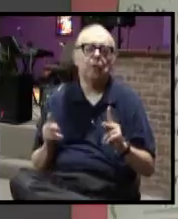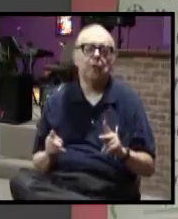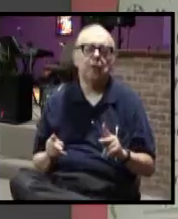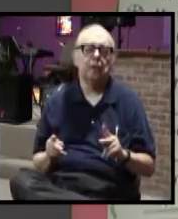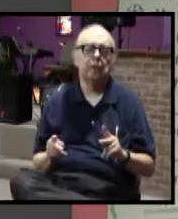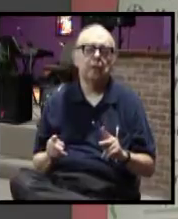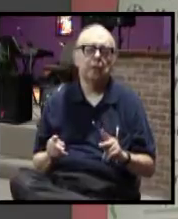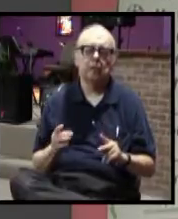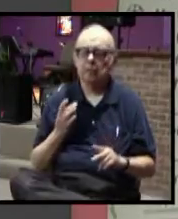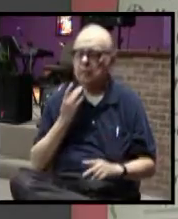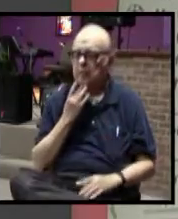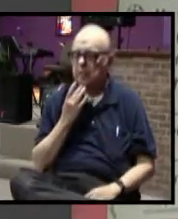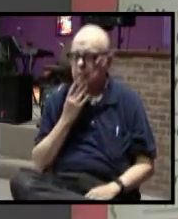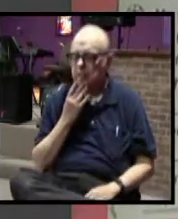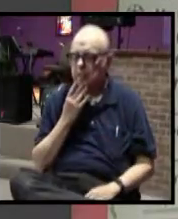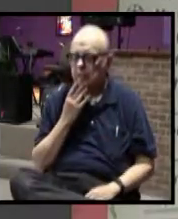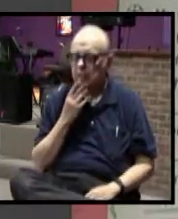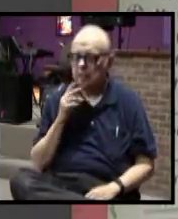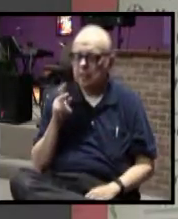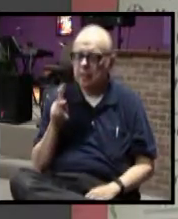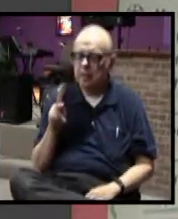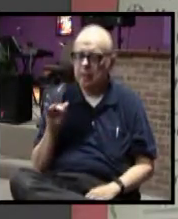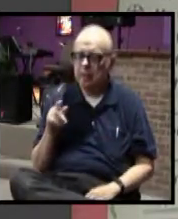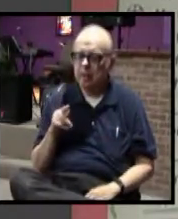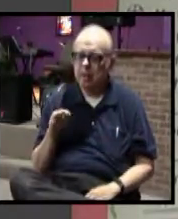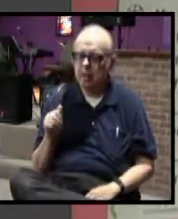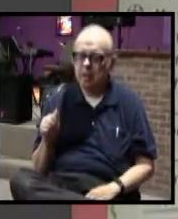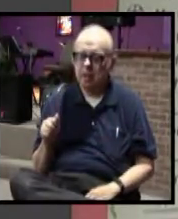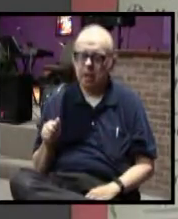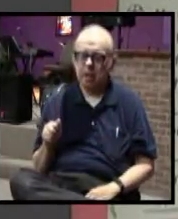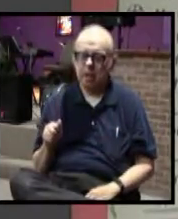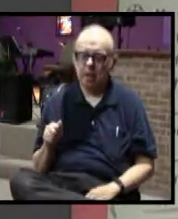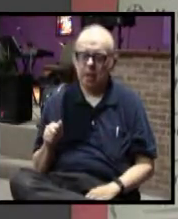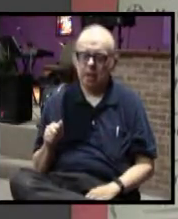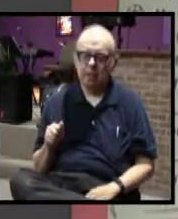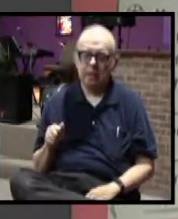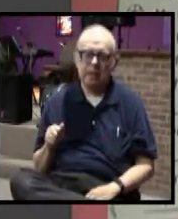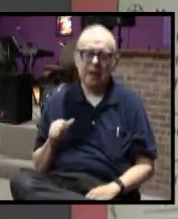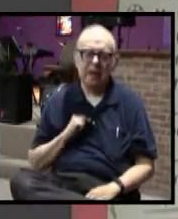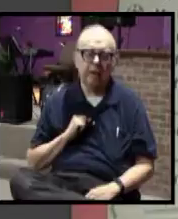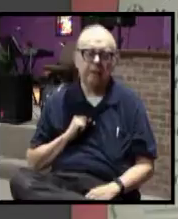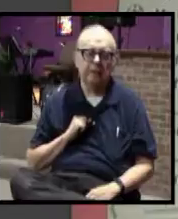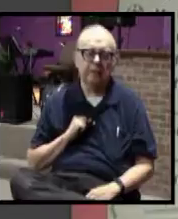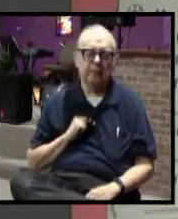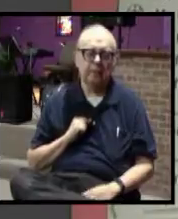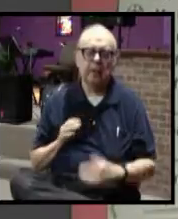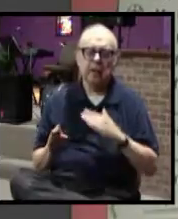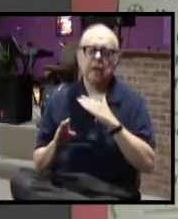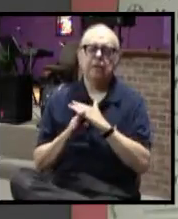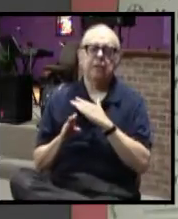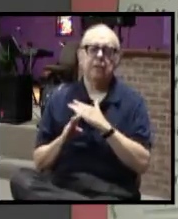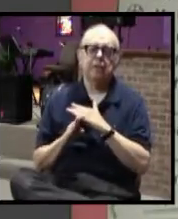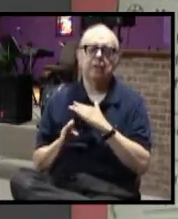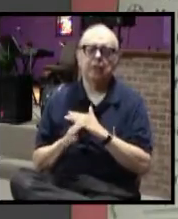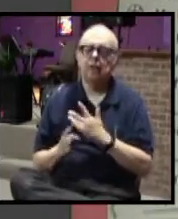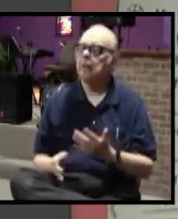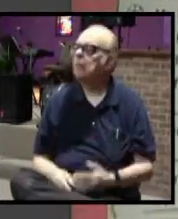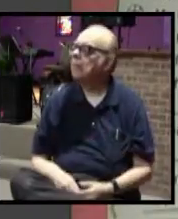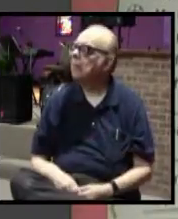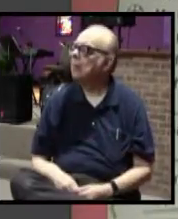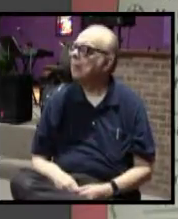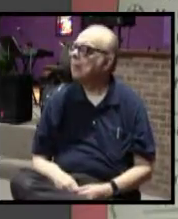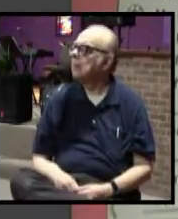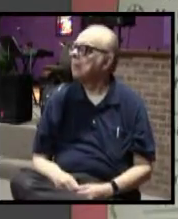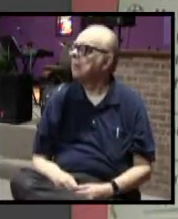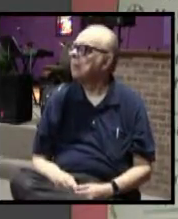No one. My favorite food is pizza. Why not? My favorite sport is soccer. My favorite TV